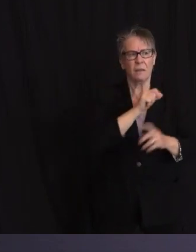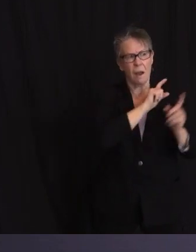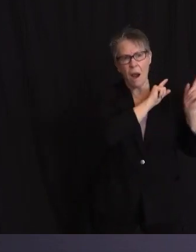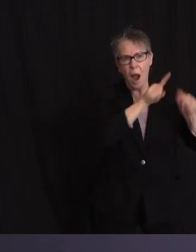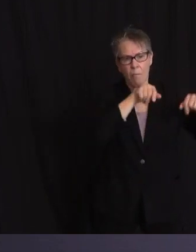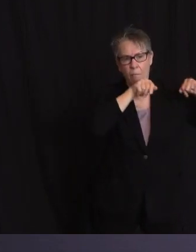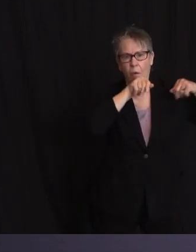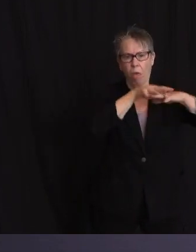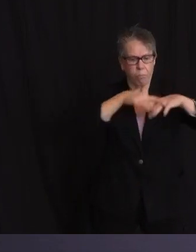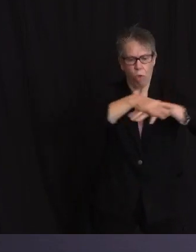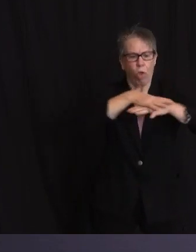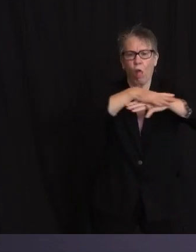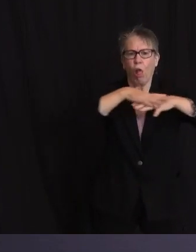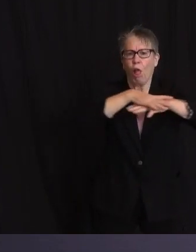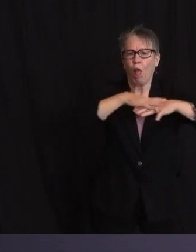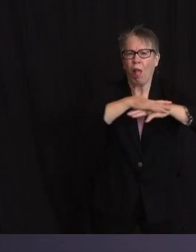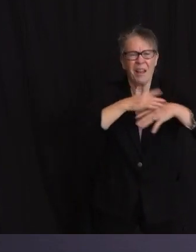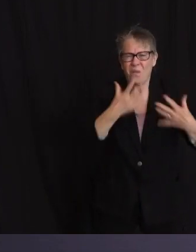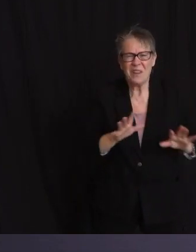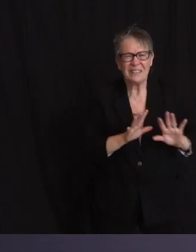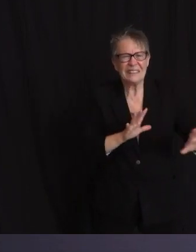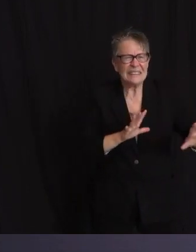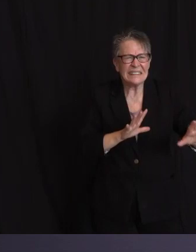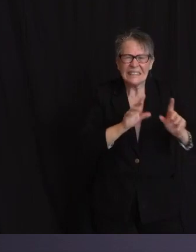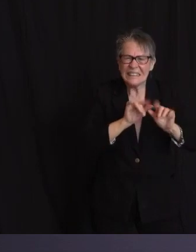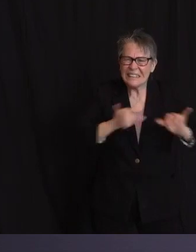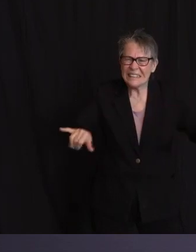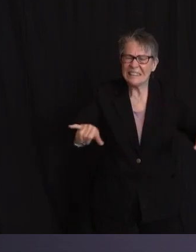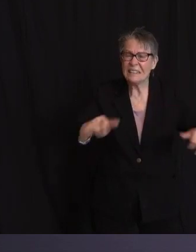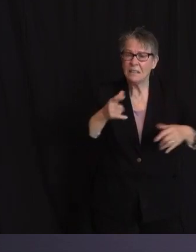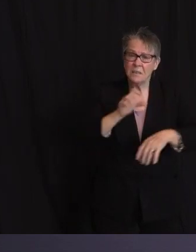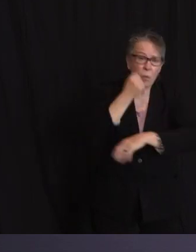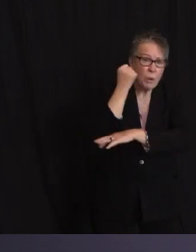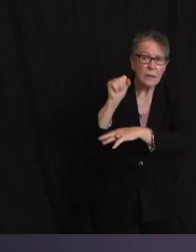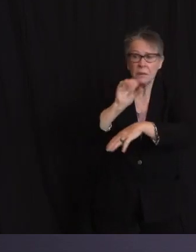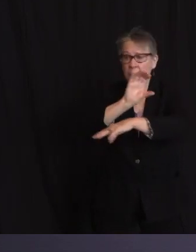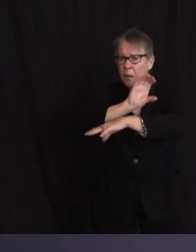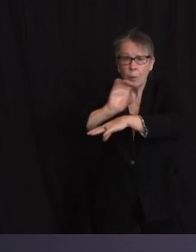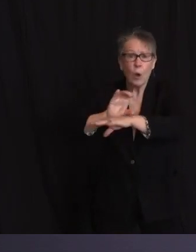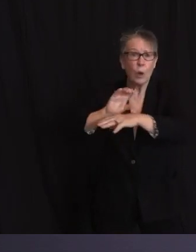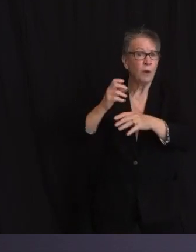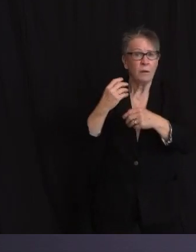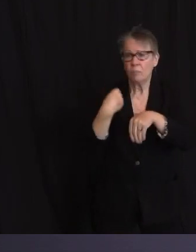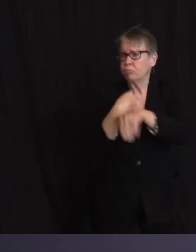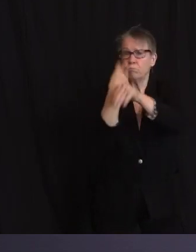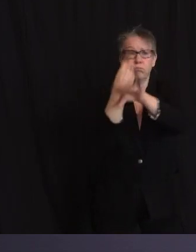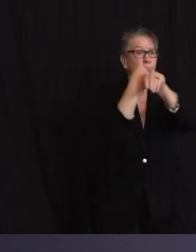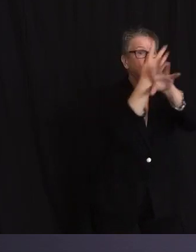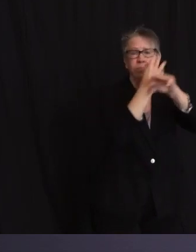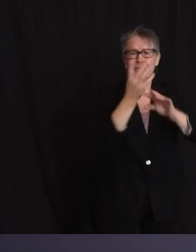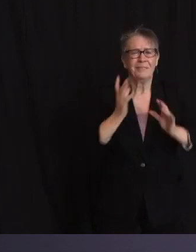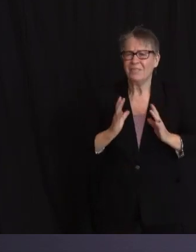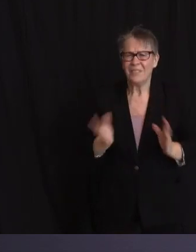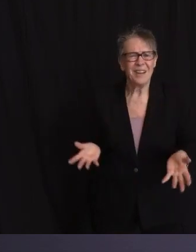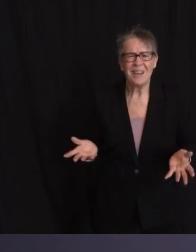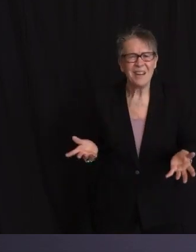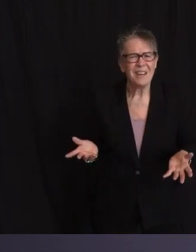their right to protest. But I will say this, if you look at the facts, if you look at the data, if you look at the science, it